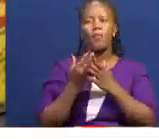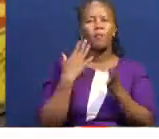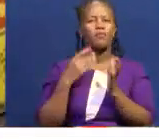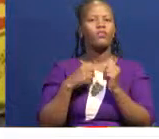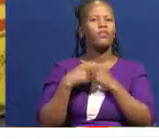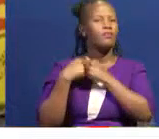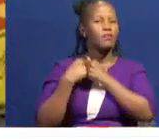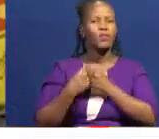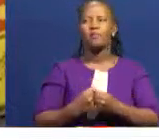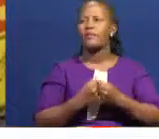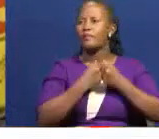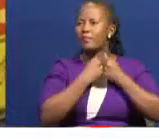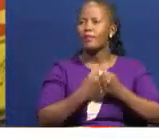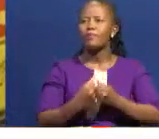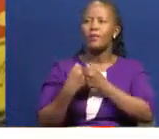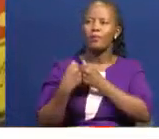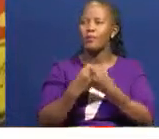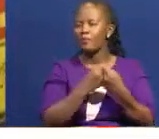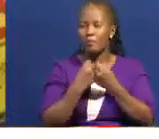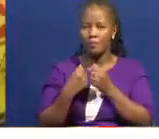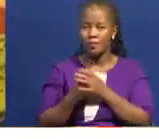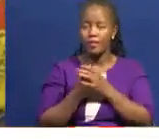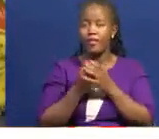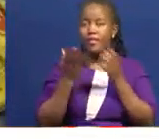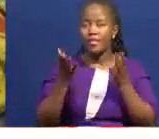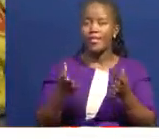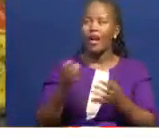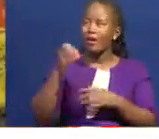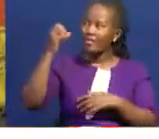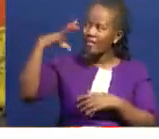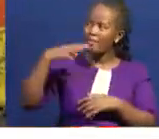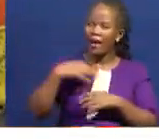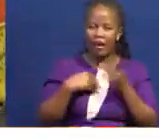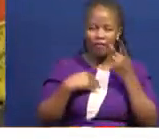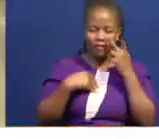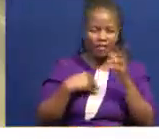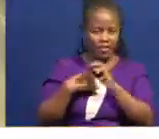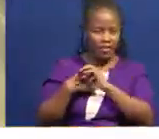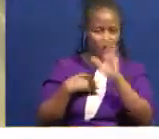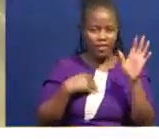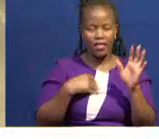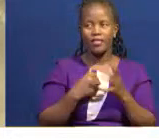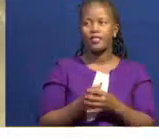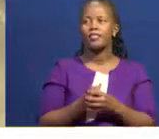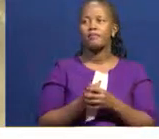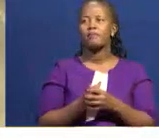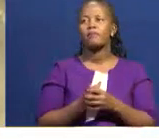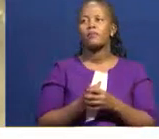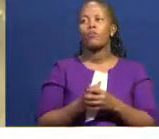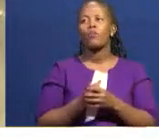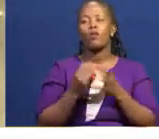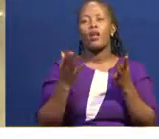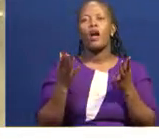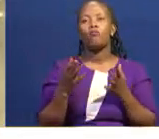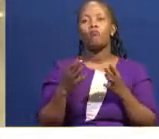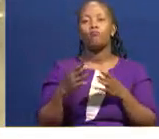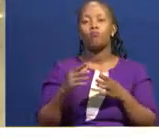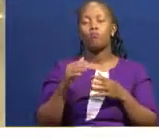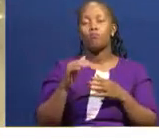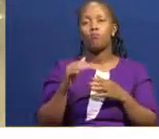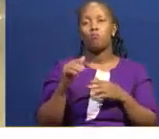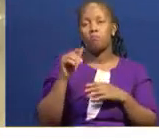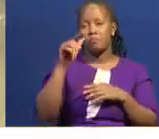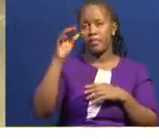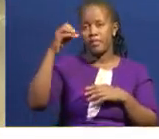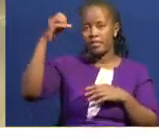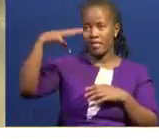kurudisha change. Sasa kwa hivi saa hii tuko na stima, tunaona ni poa sana. This street lights, and